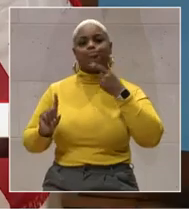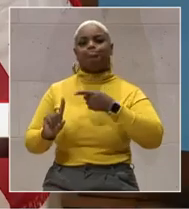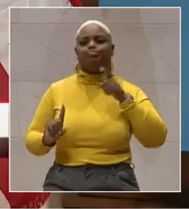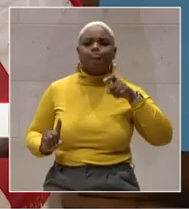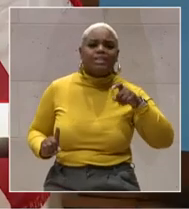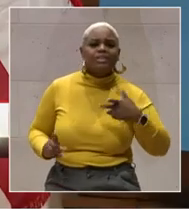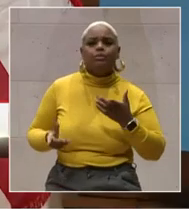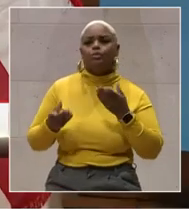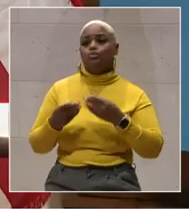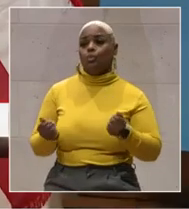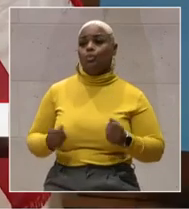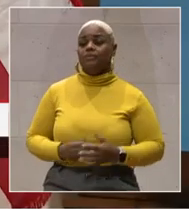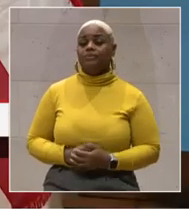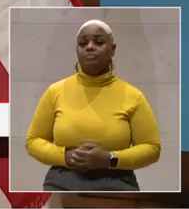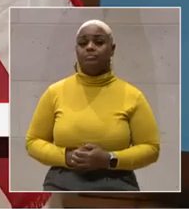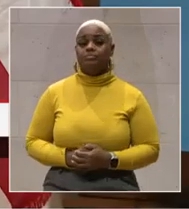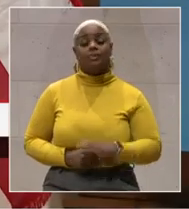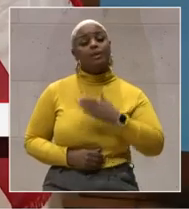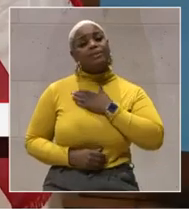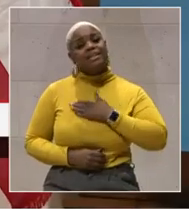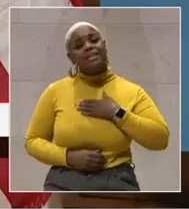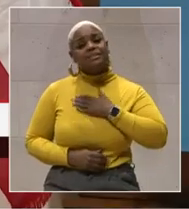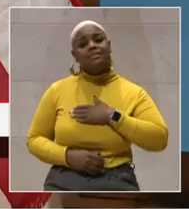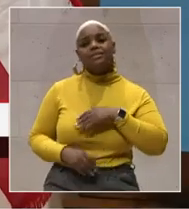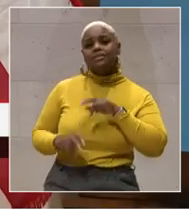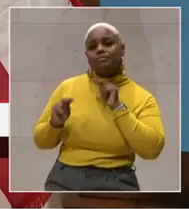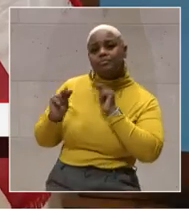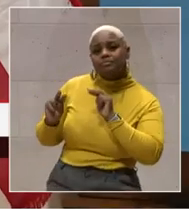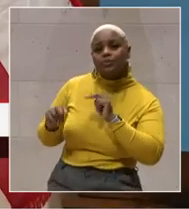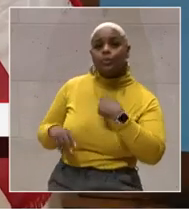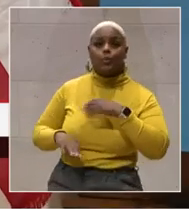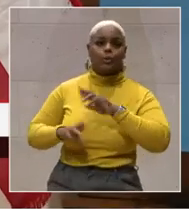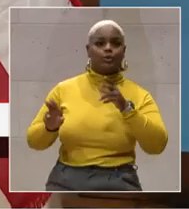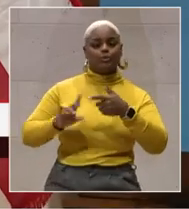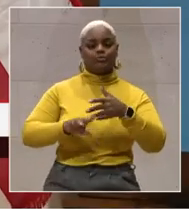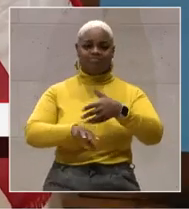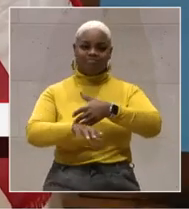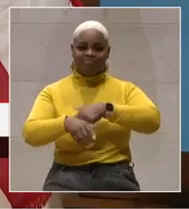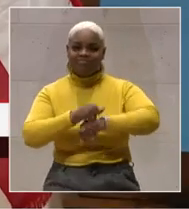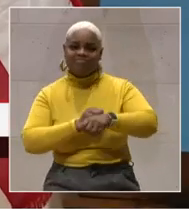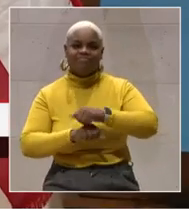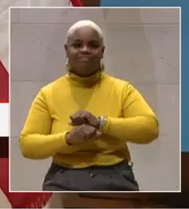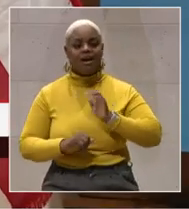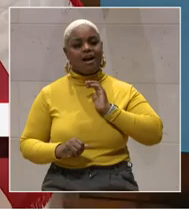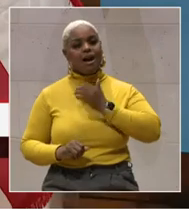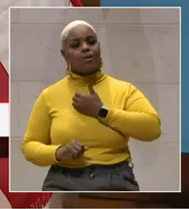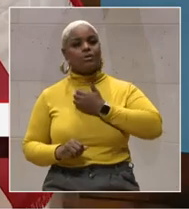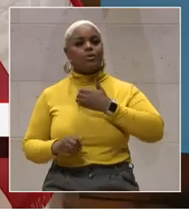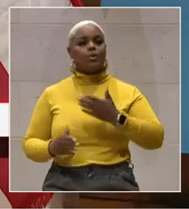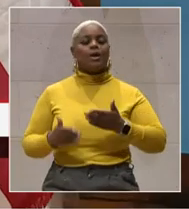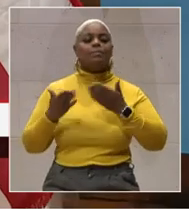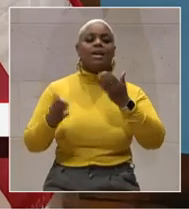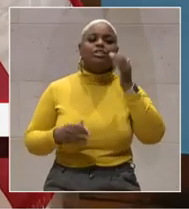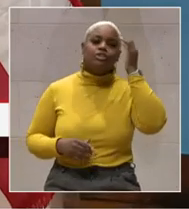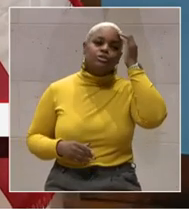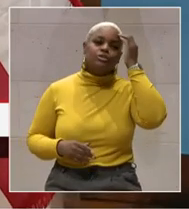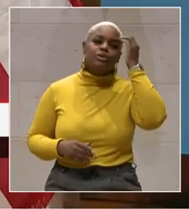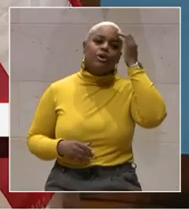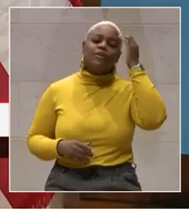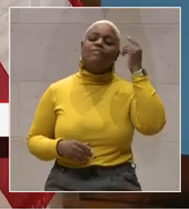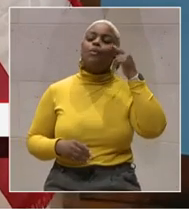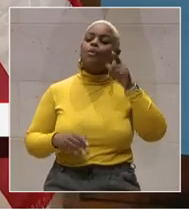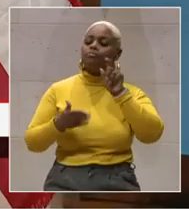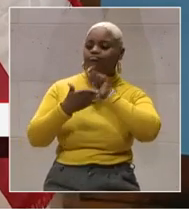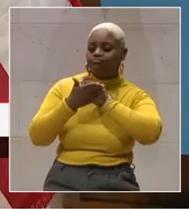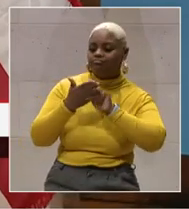tuned, roll up your sleeves, work with us so that the recommendations that we develop, along with all of the